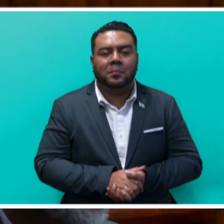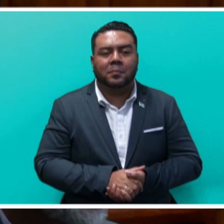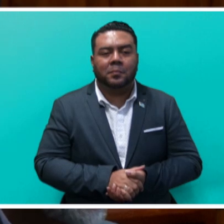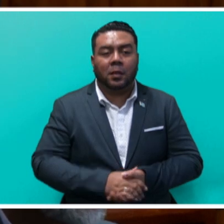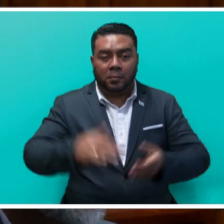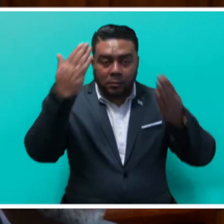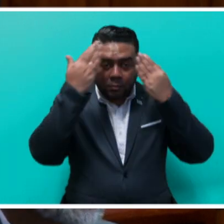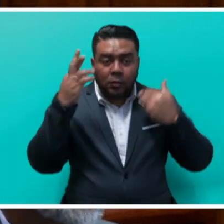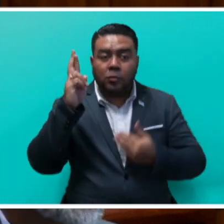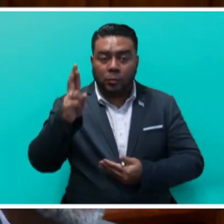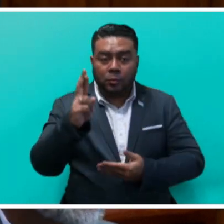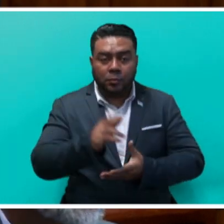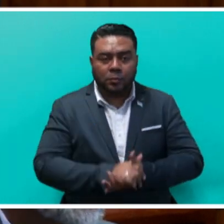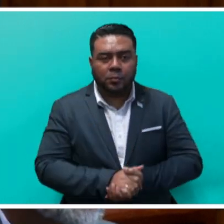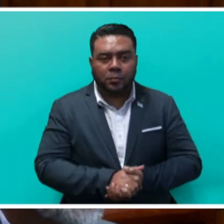Mr. Speaker, sir,